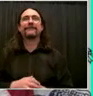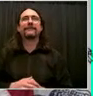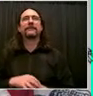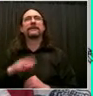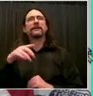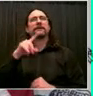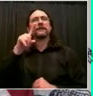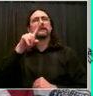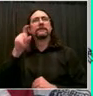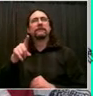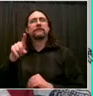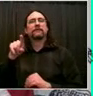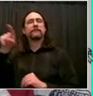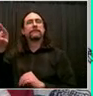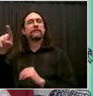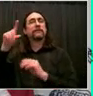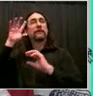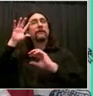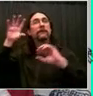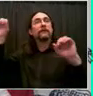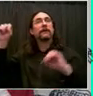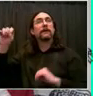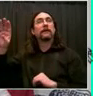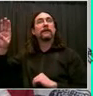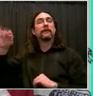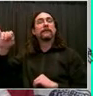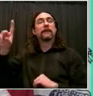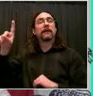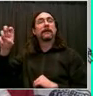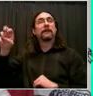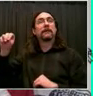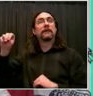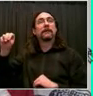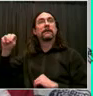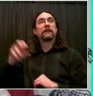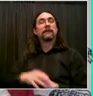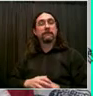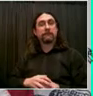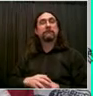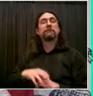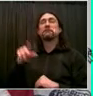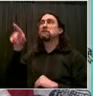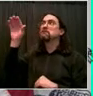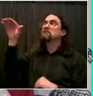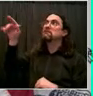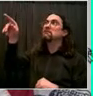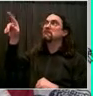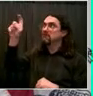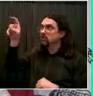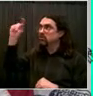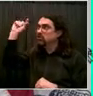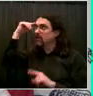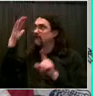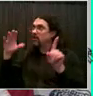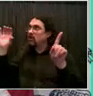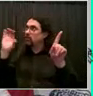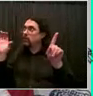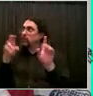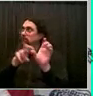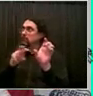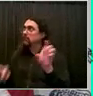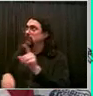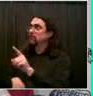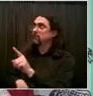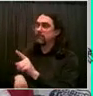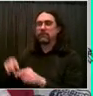given the governor some breathing room, and now that it's been reported that the person in charge of the